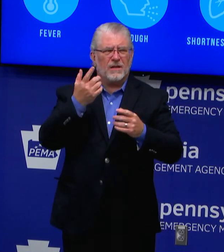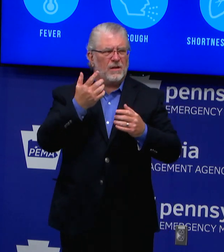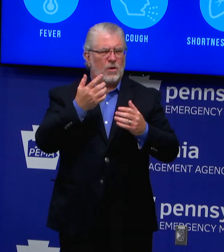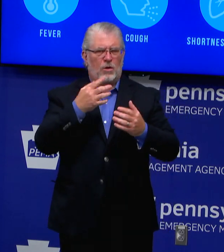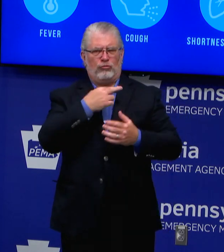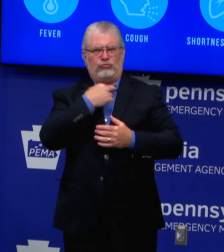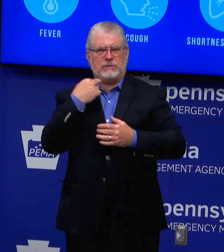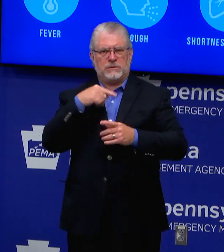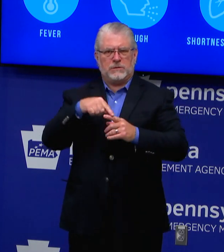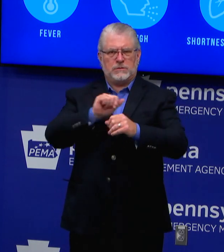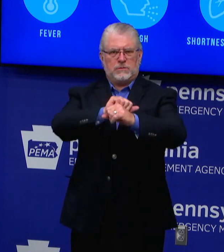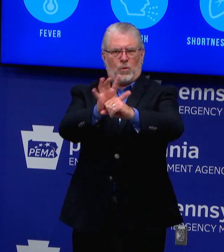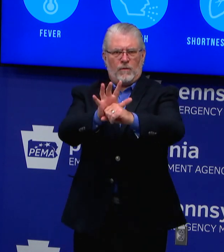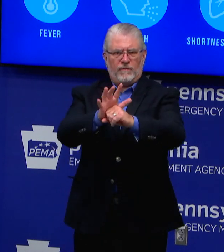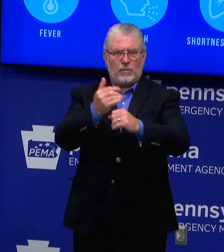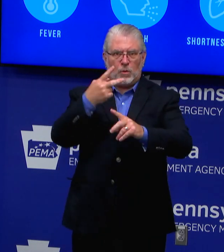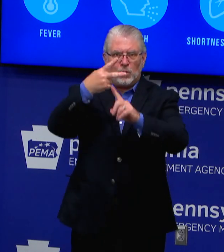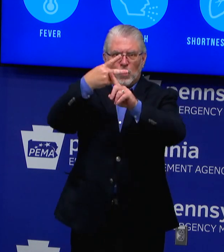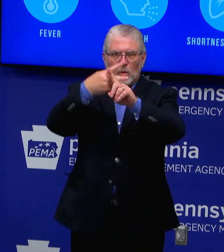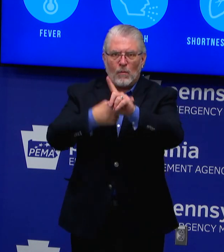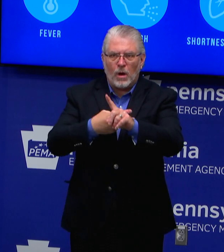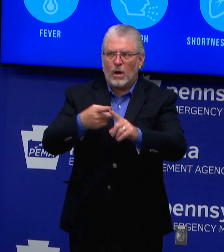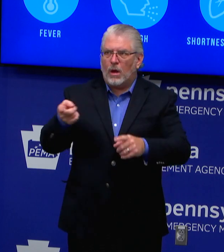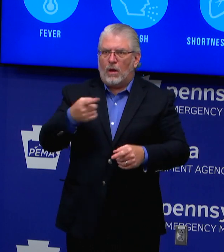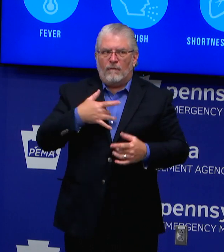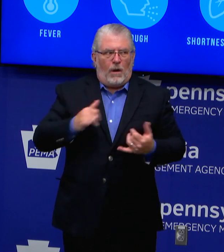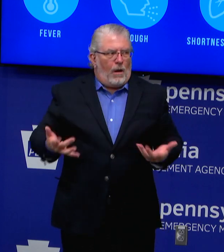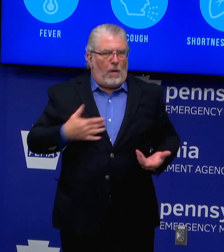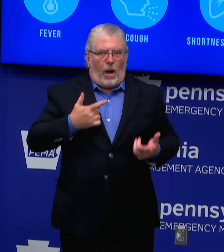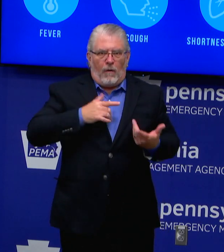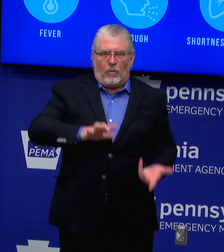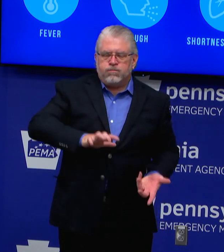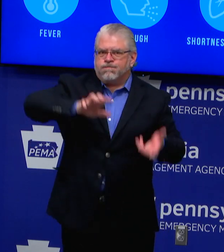lives on hold, all to flatten the curve, we have succeeded in that.